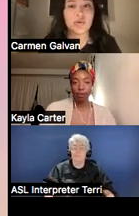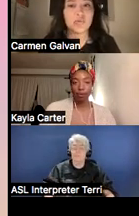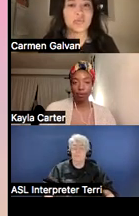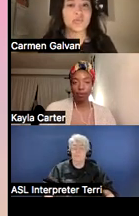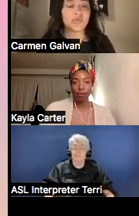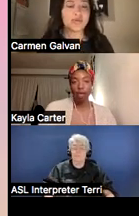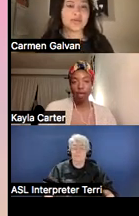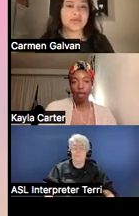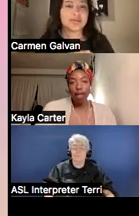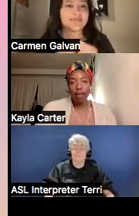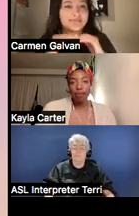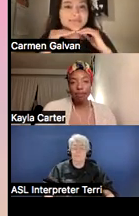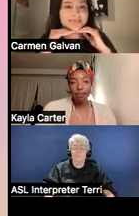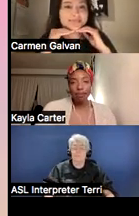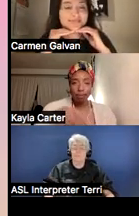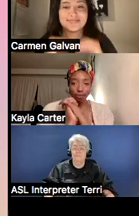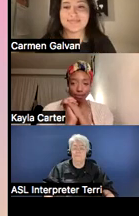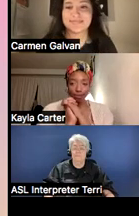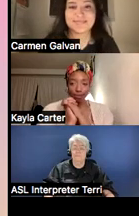No.